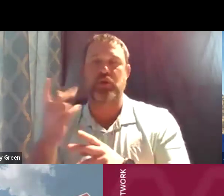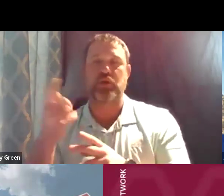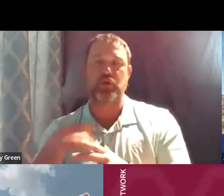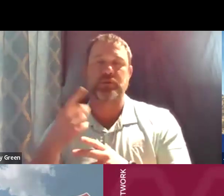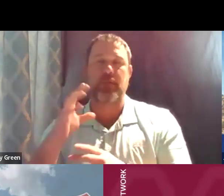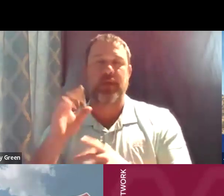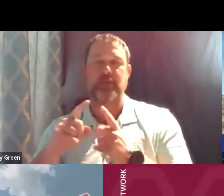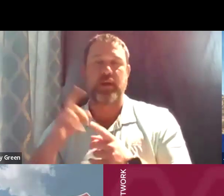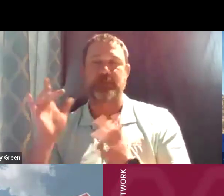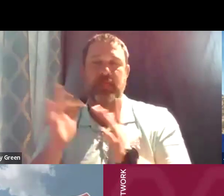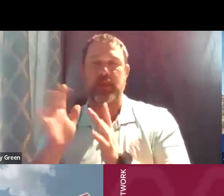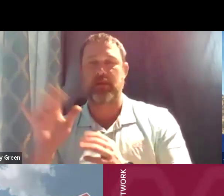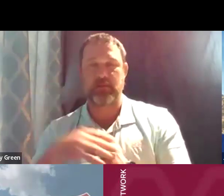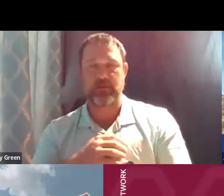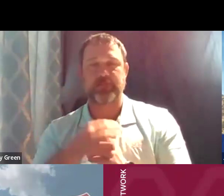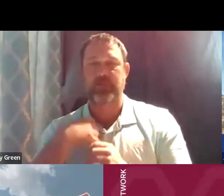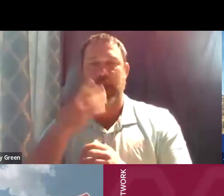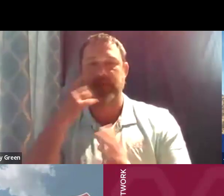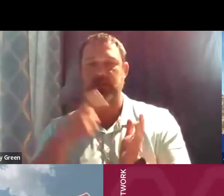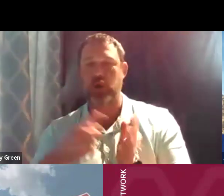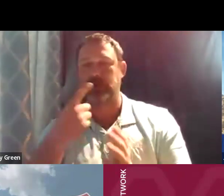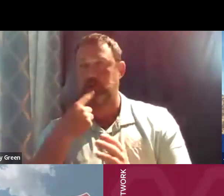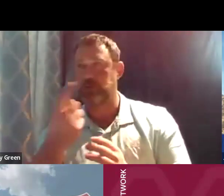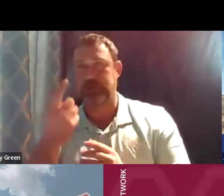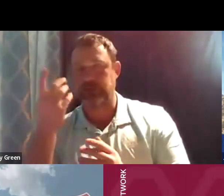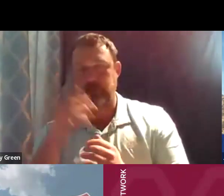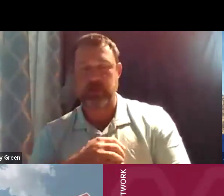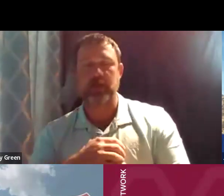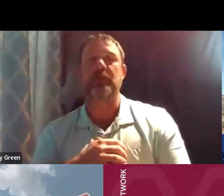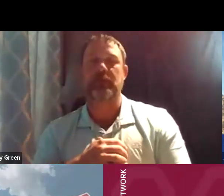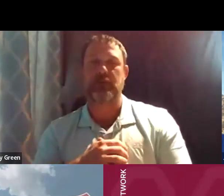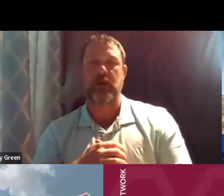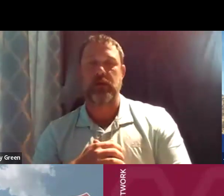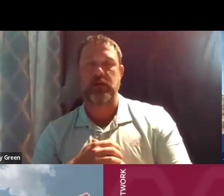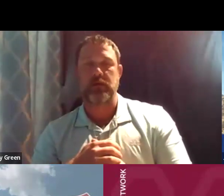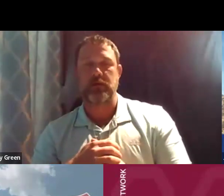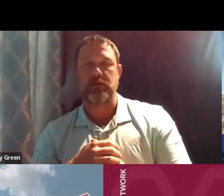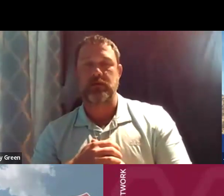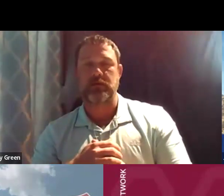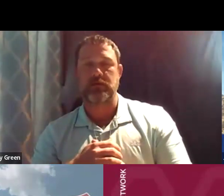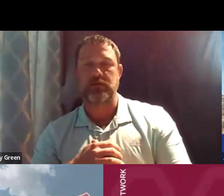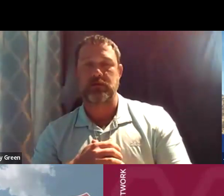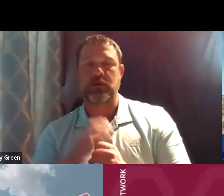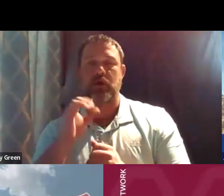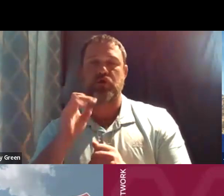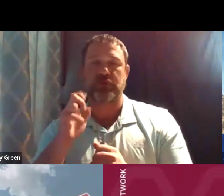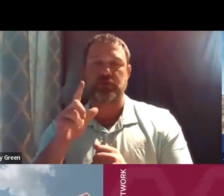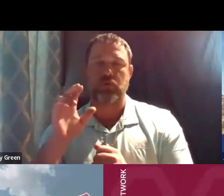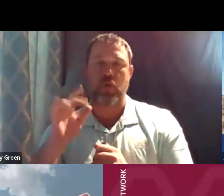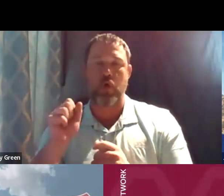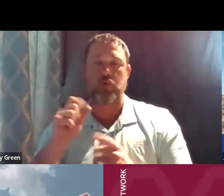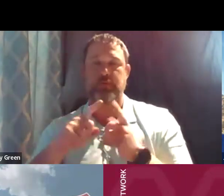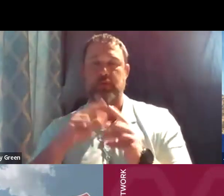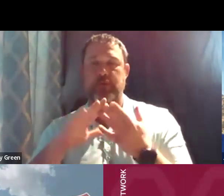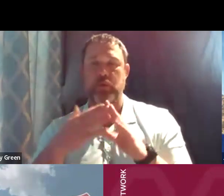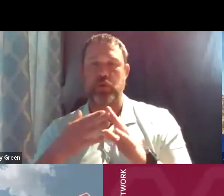partner Kavena's link, and honestly, I didn't notice it until you said something. So no worries. Thank you. Okay. Crystal Rawls, friend to the